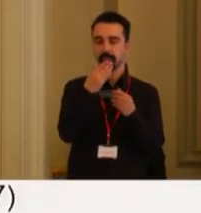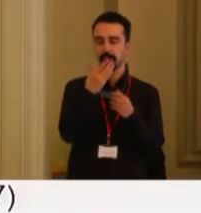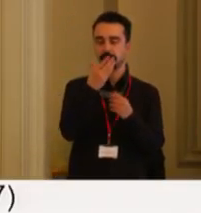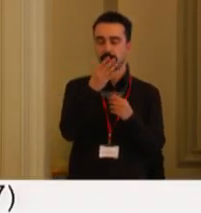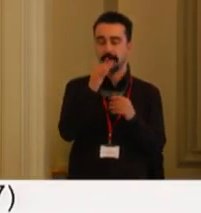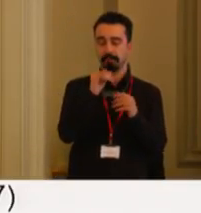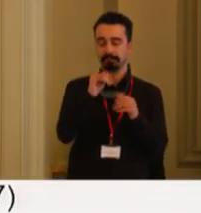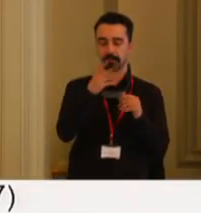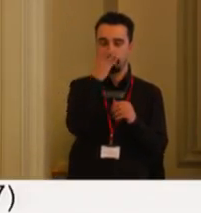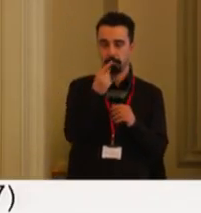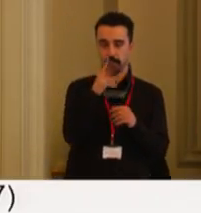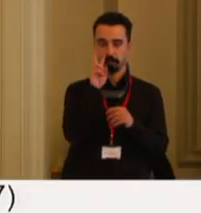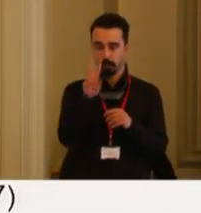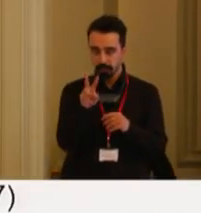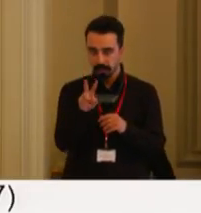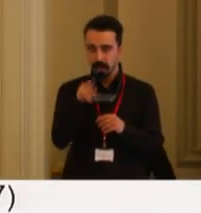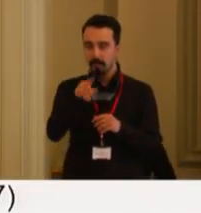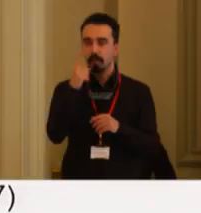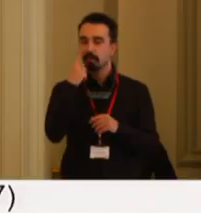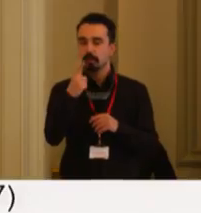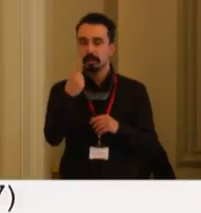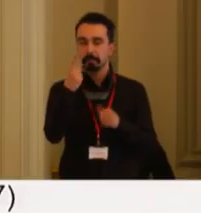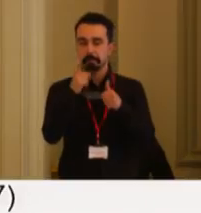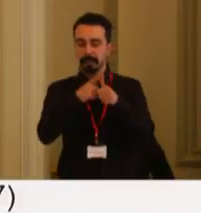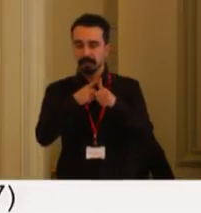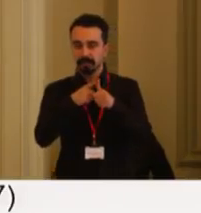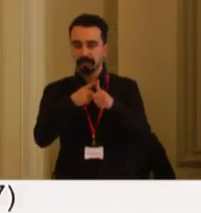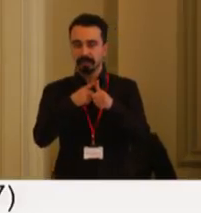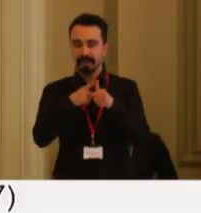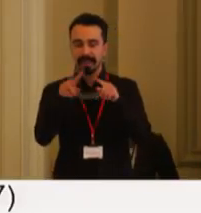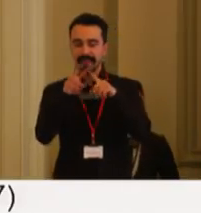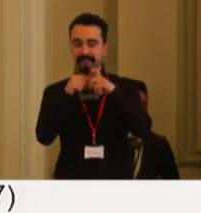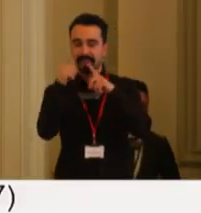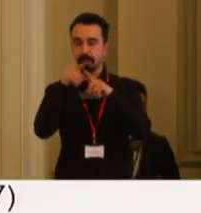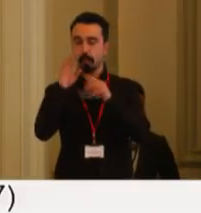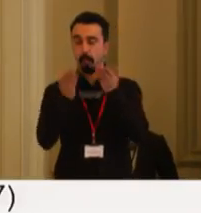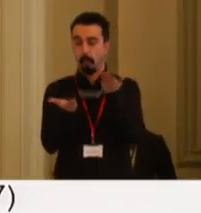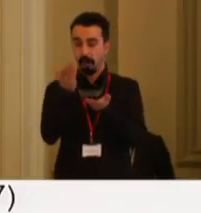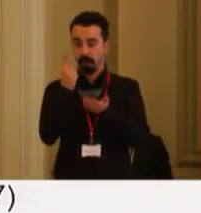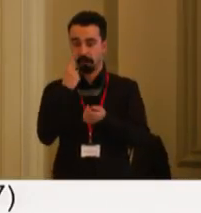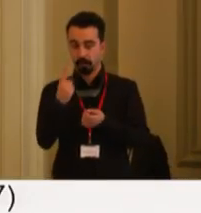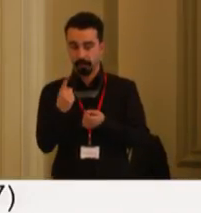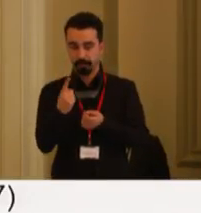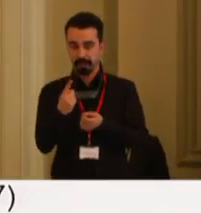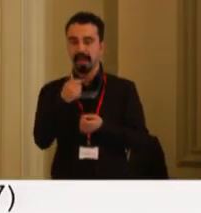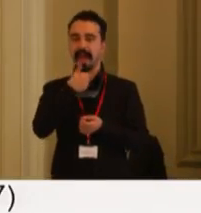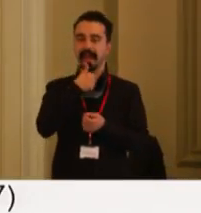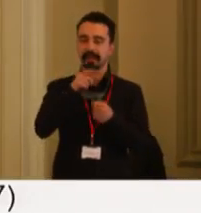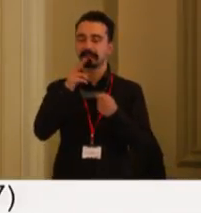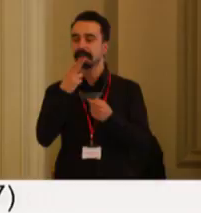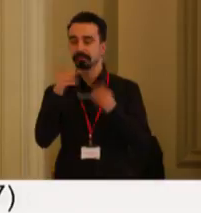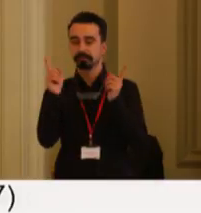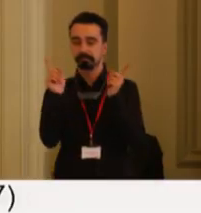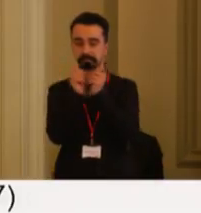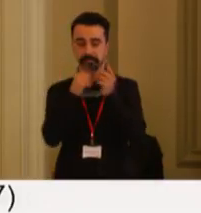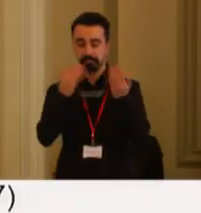they still believe that they run into disadvantages, such as the proportion of need